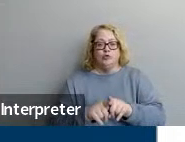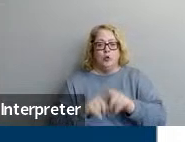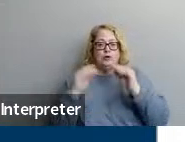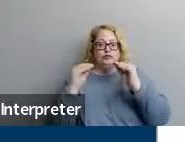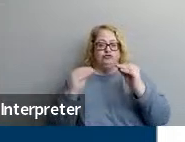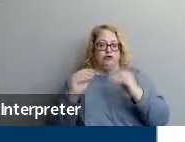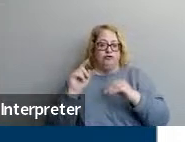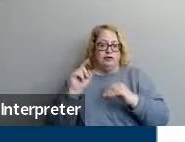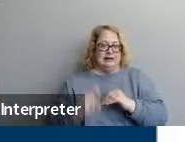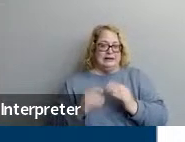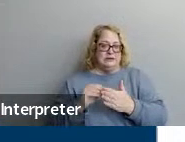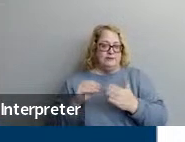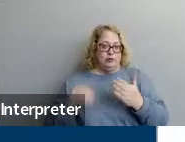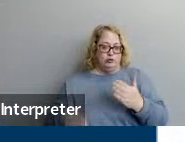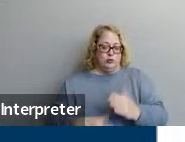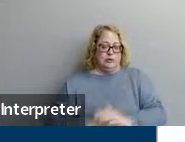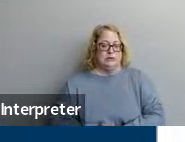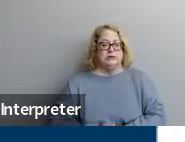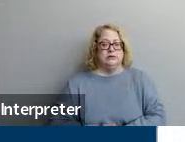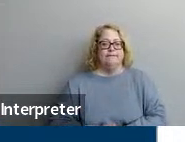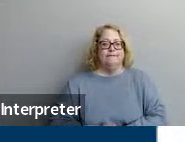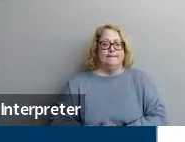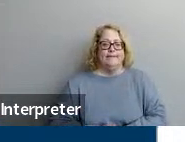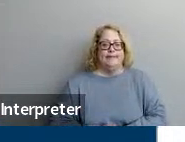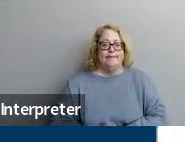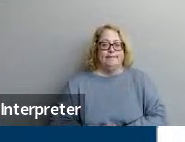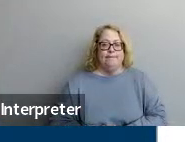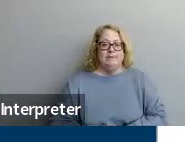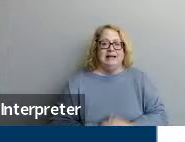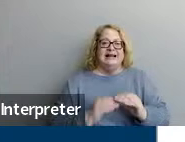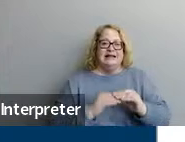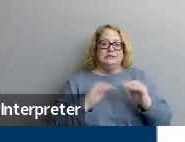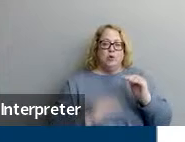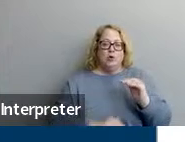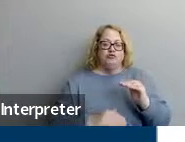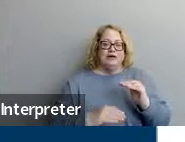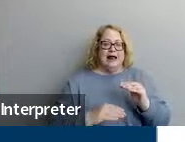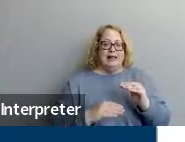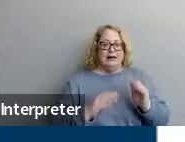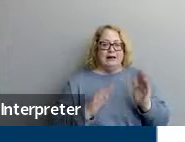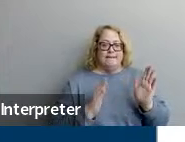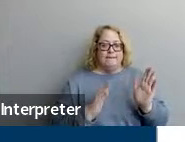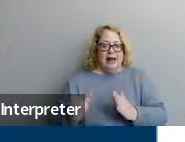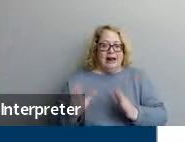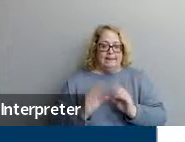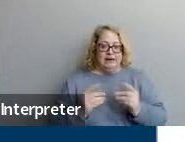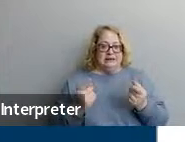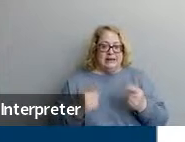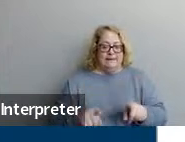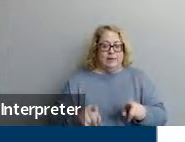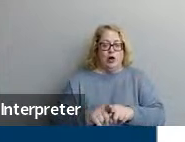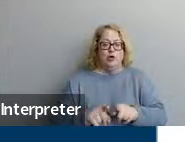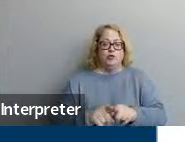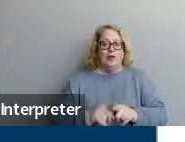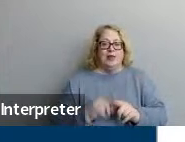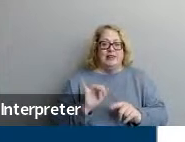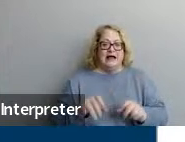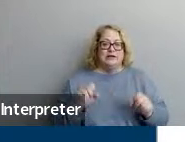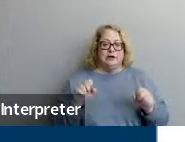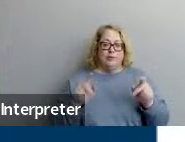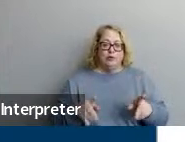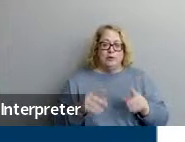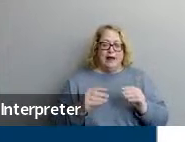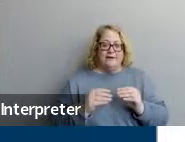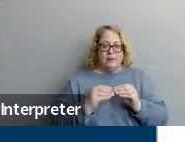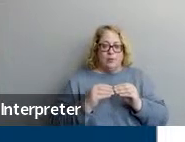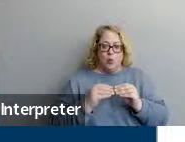students within a district. Disproportionality planning meetings also take place, and this is our opportunity to dig deeper and to